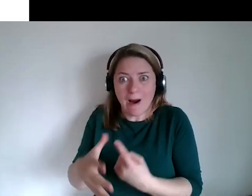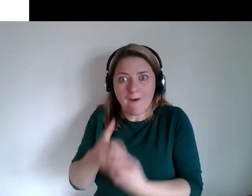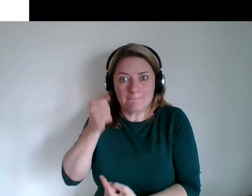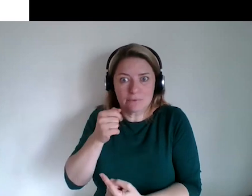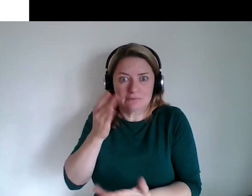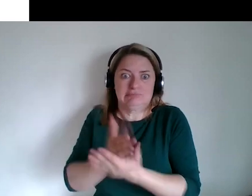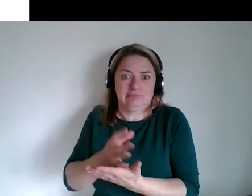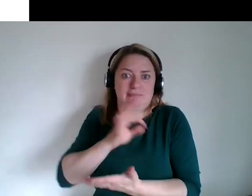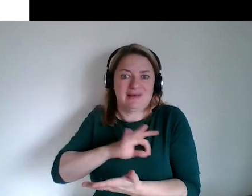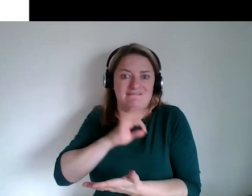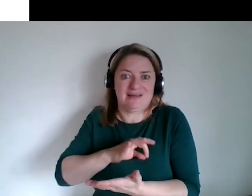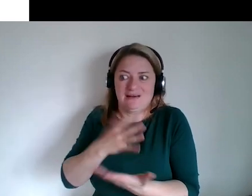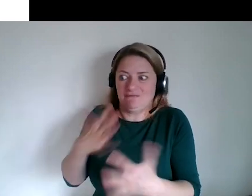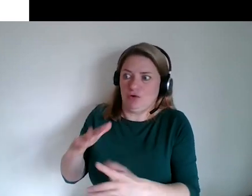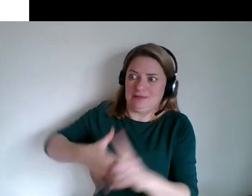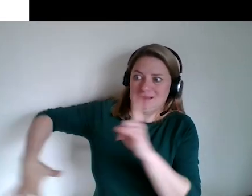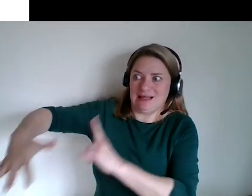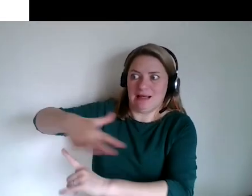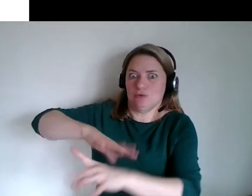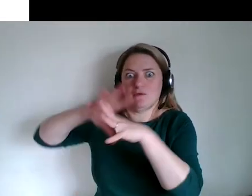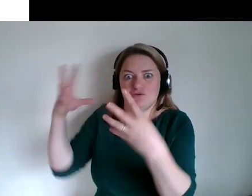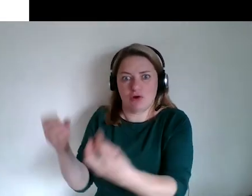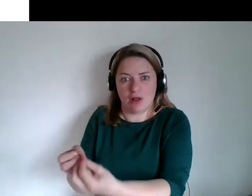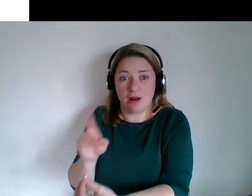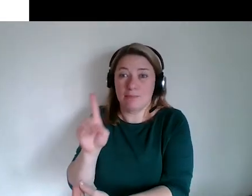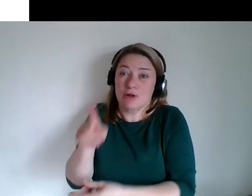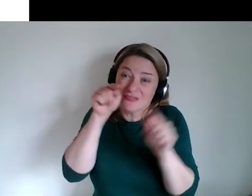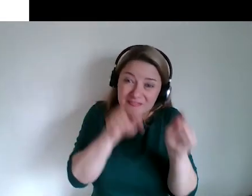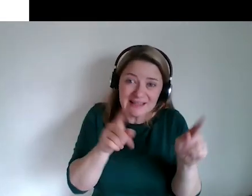but this definition makes it explicit.